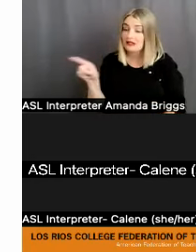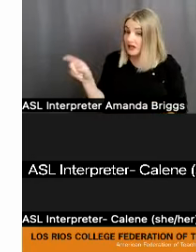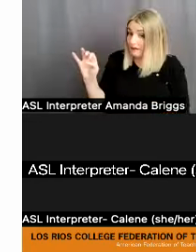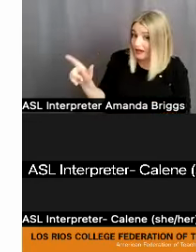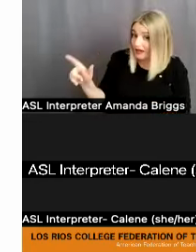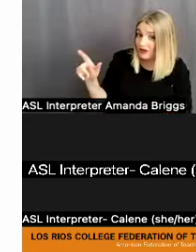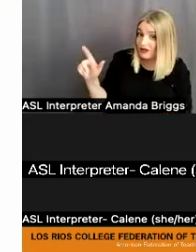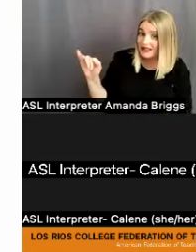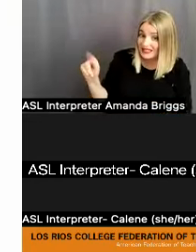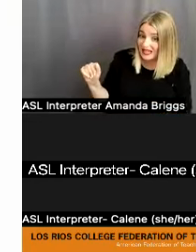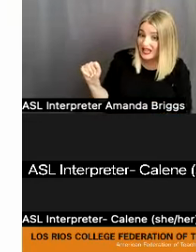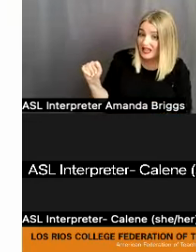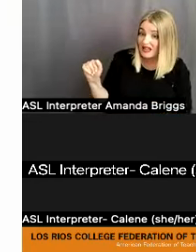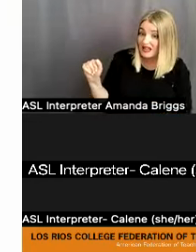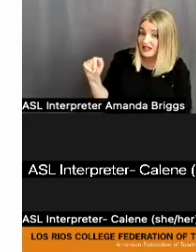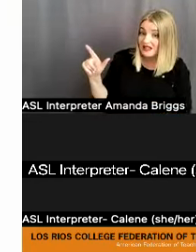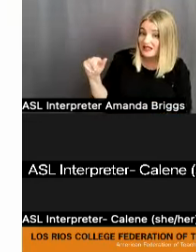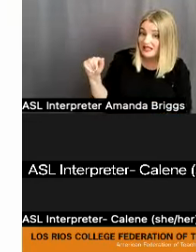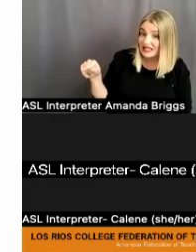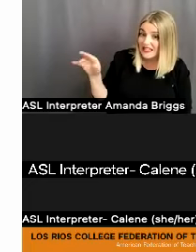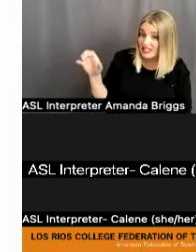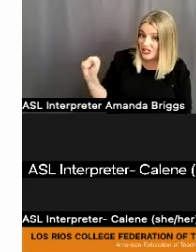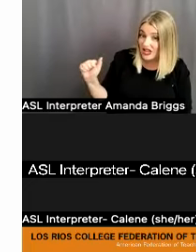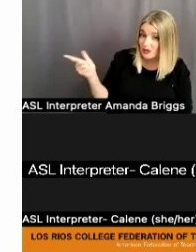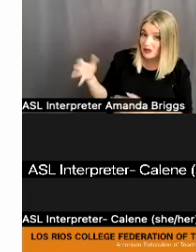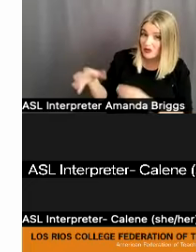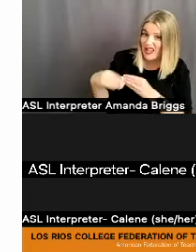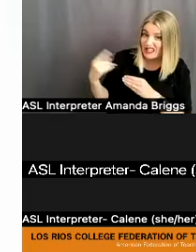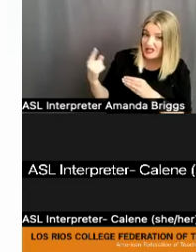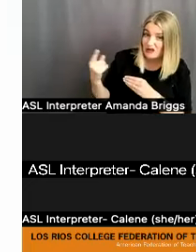Keisha, did you want any add anything else there? Am I forgetting anything?